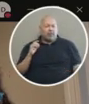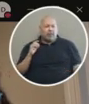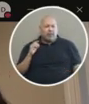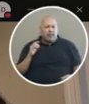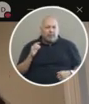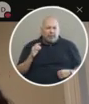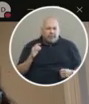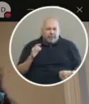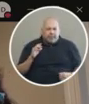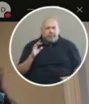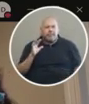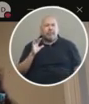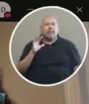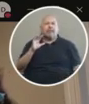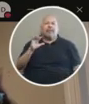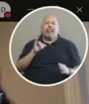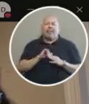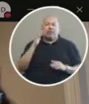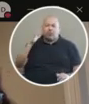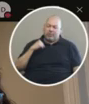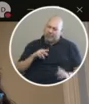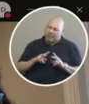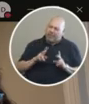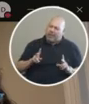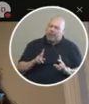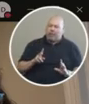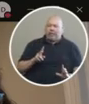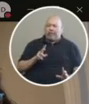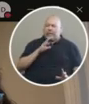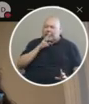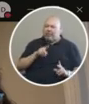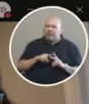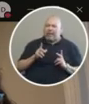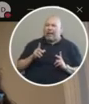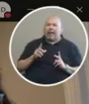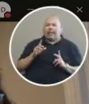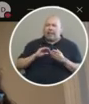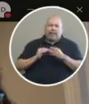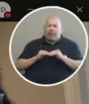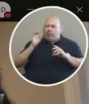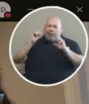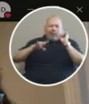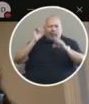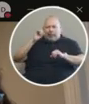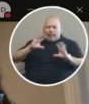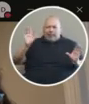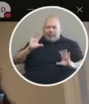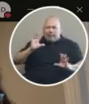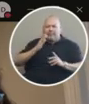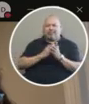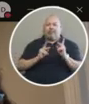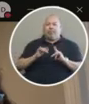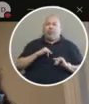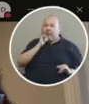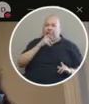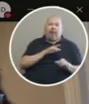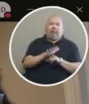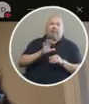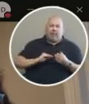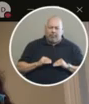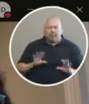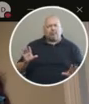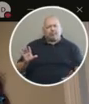want. And that's the reason we were very careful to not throw out a bunch of numbers, because there's some people that say we didn't have